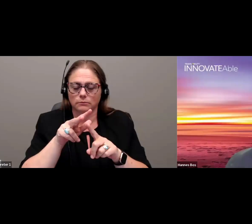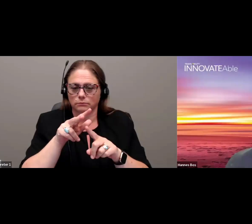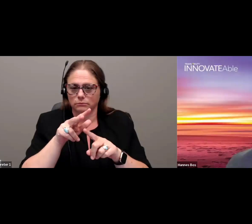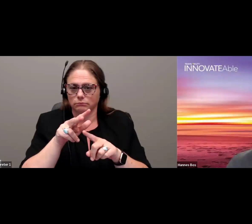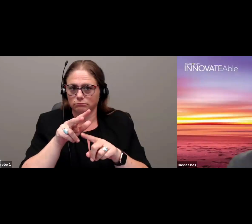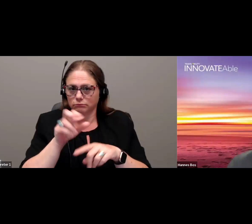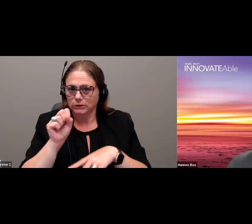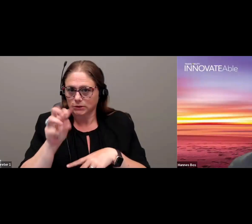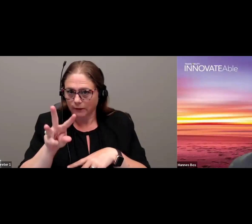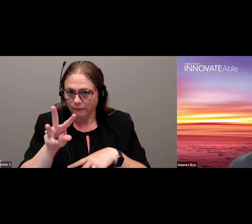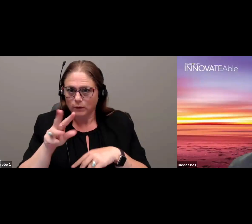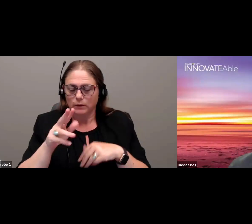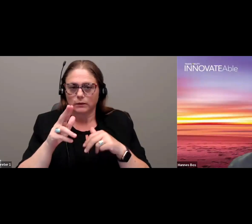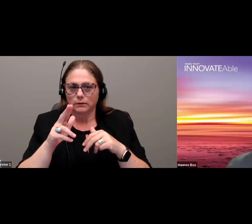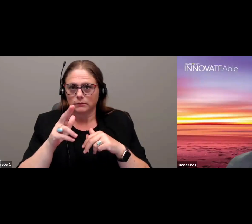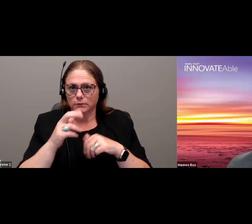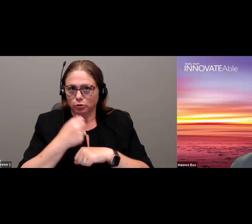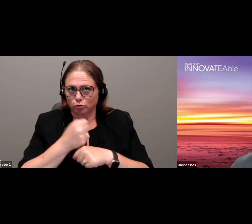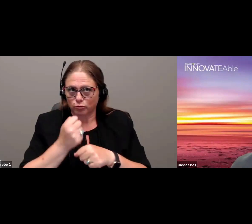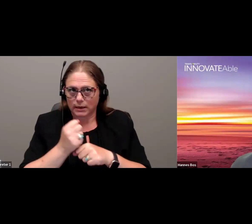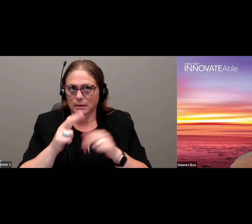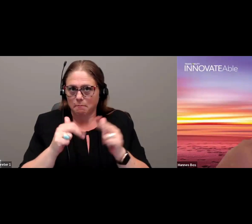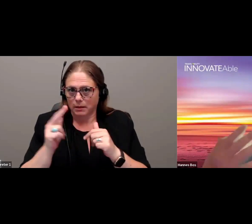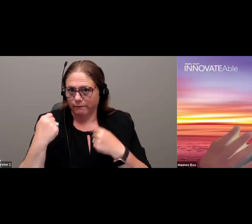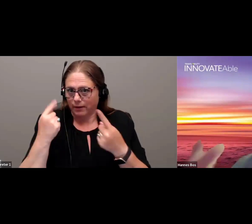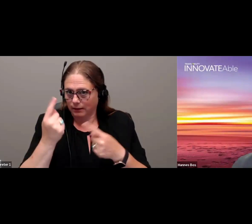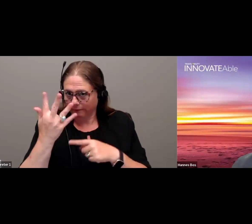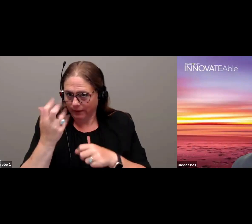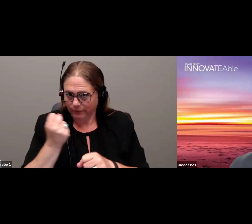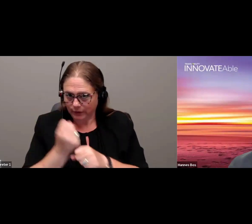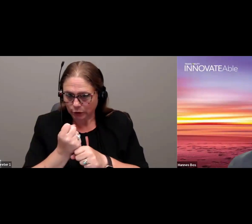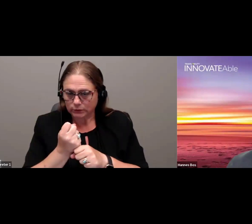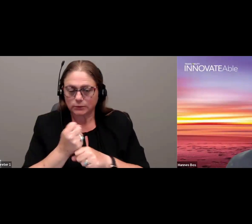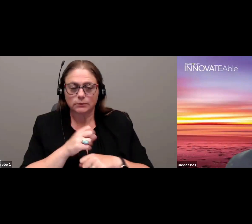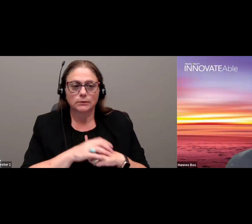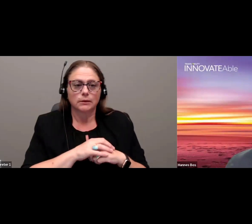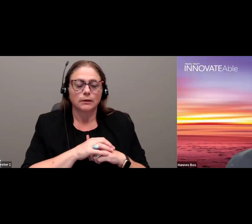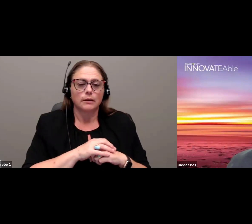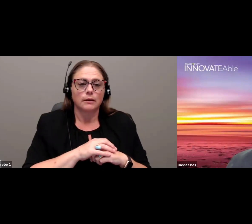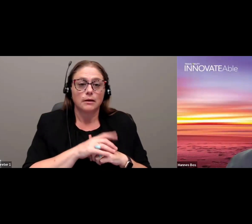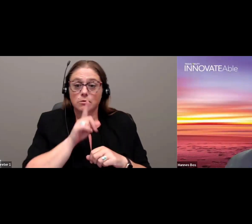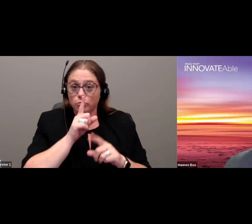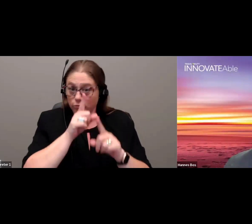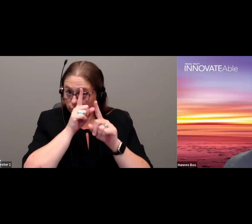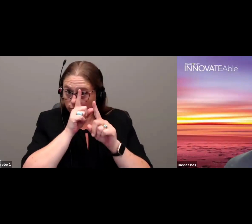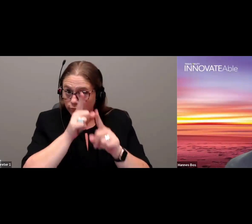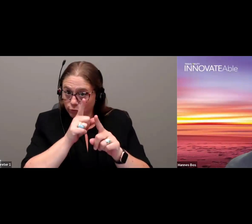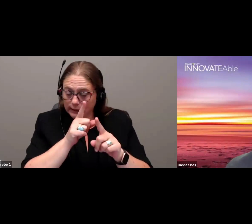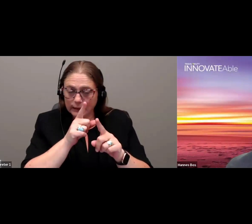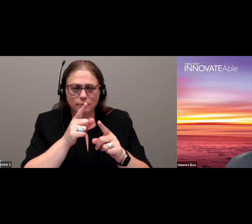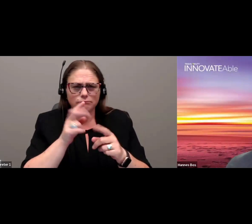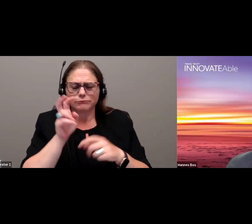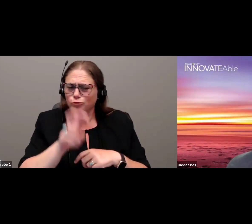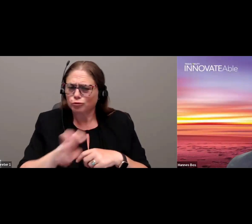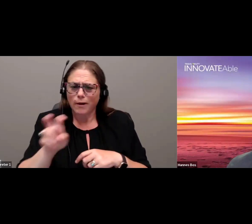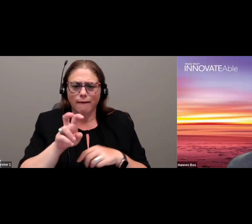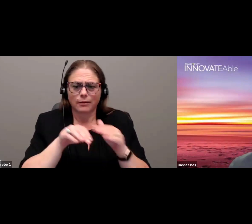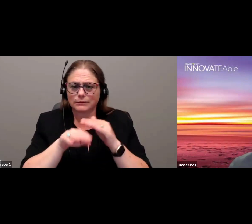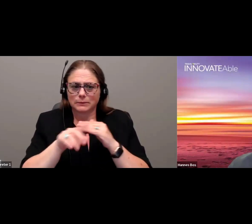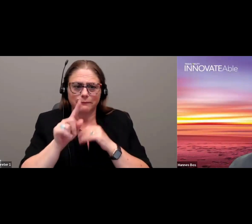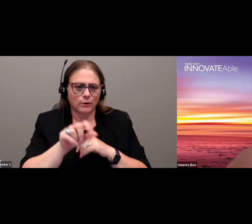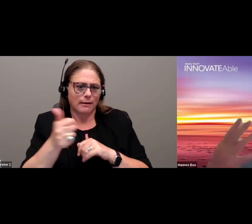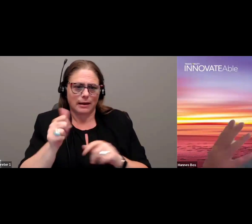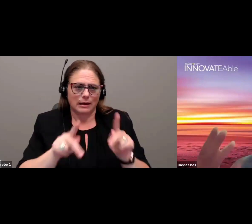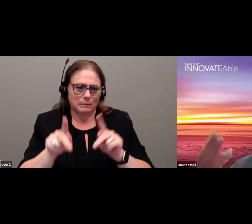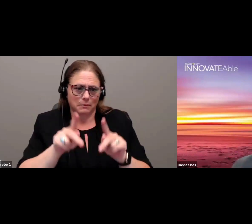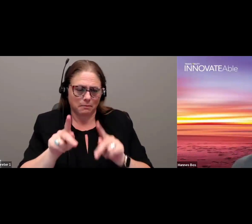and curated for the last 5 years, with the real intent to make travel accessible for anyone.